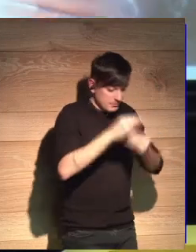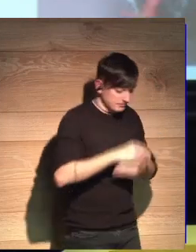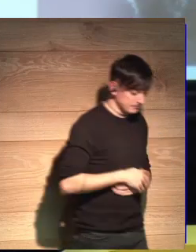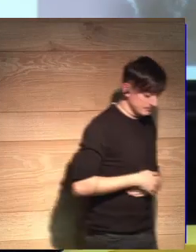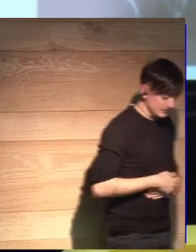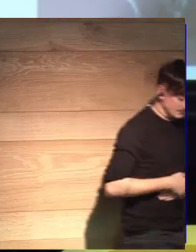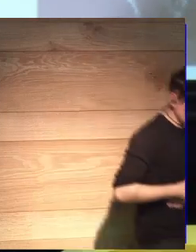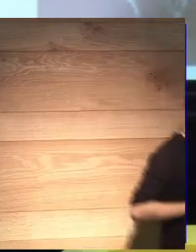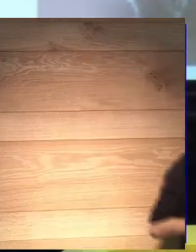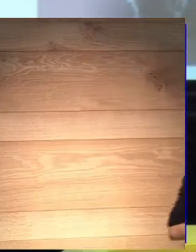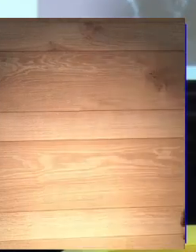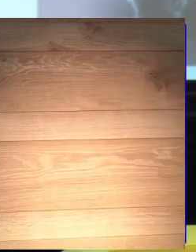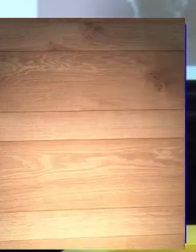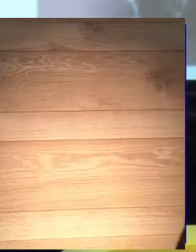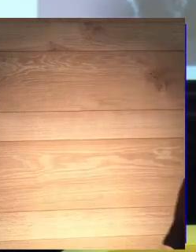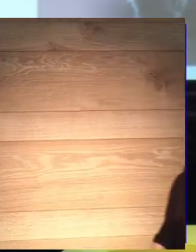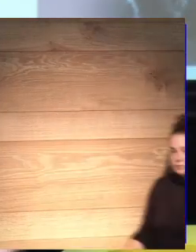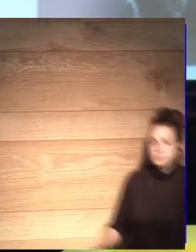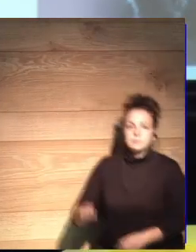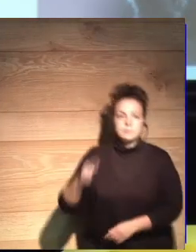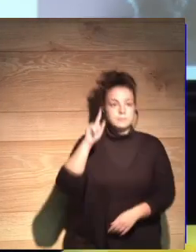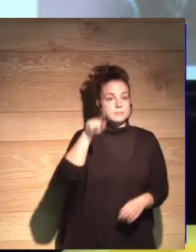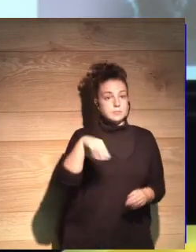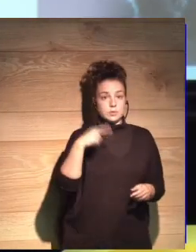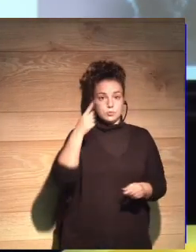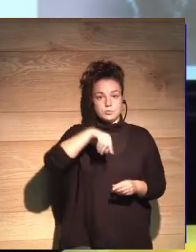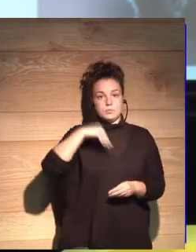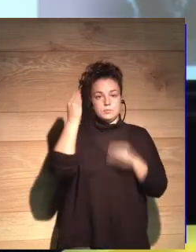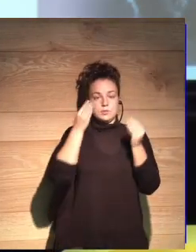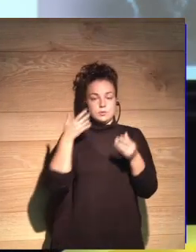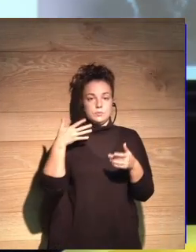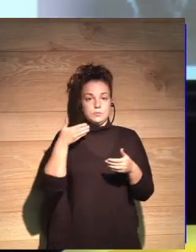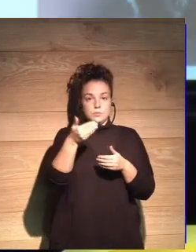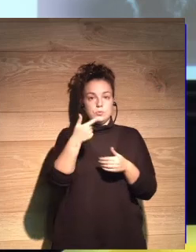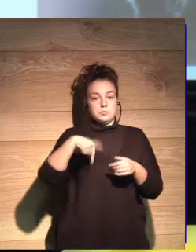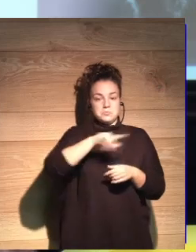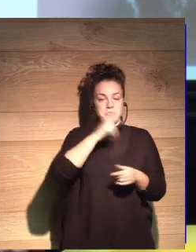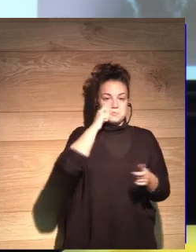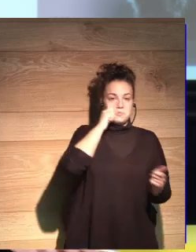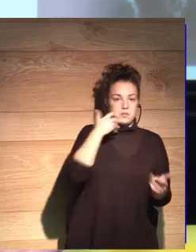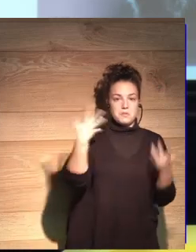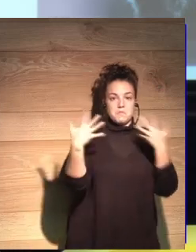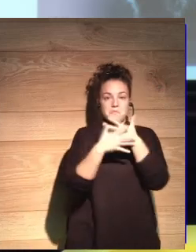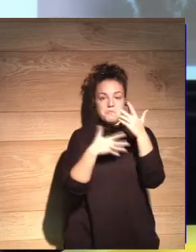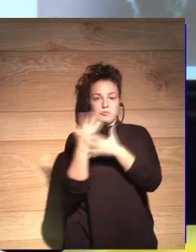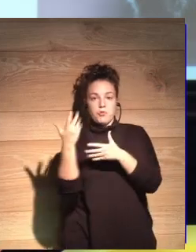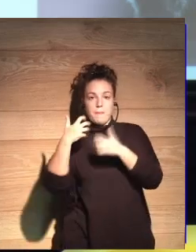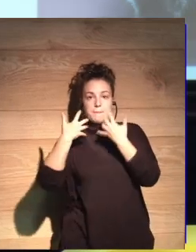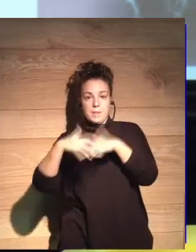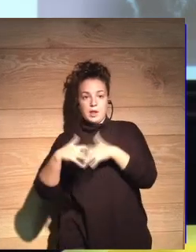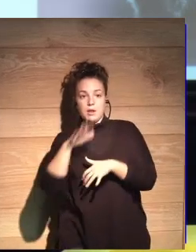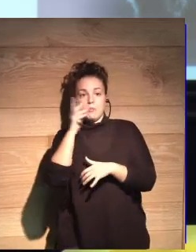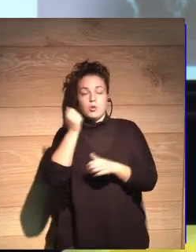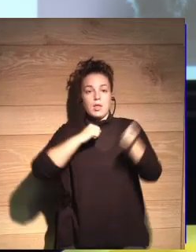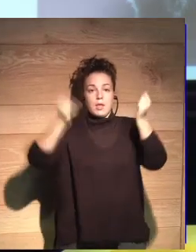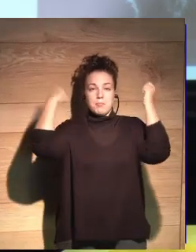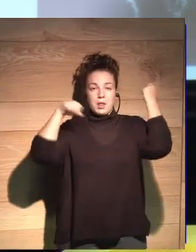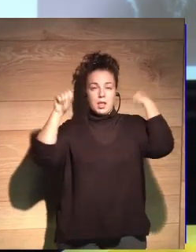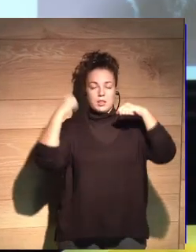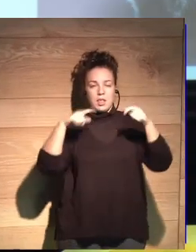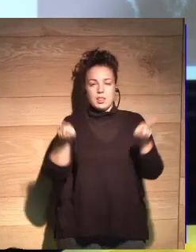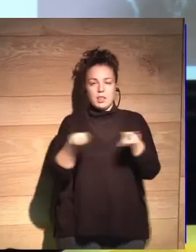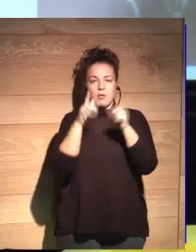going to merge with the machine, whatever that means. In practice, knowing how hard it is to do good medical engineering, that's going to take a